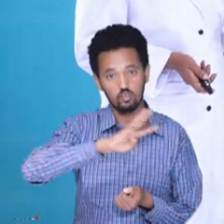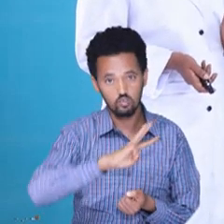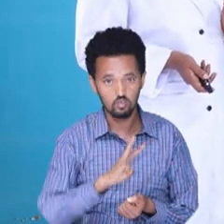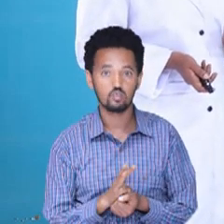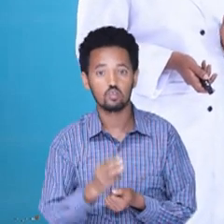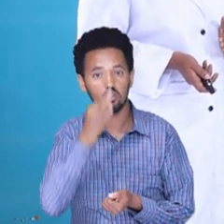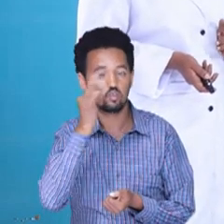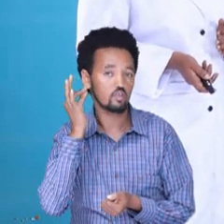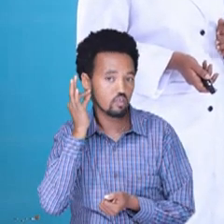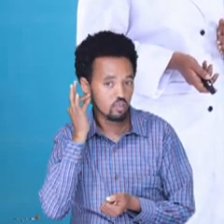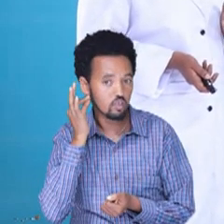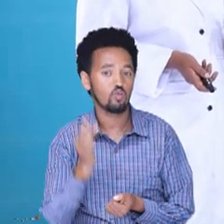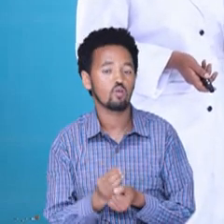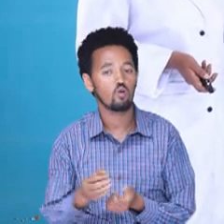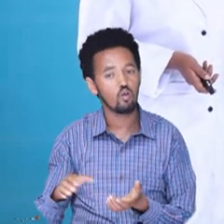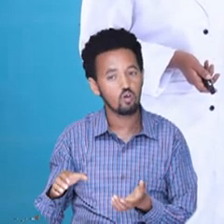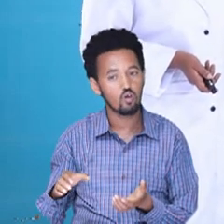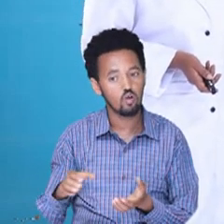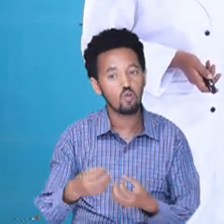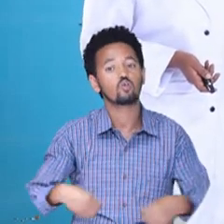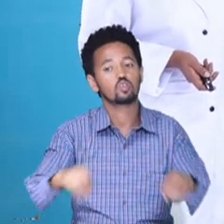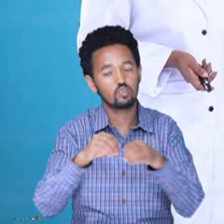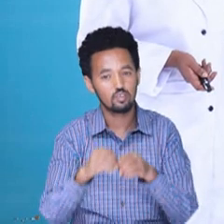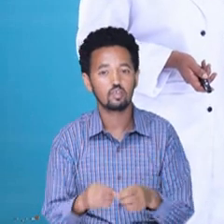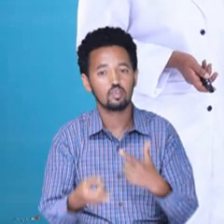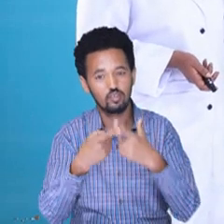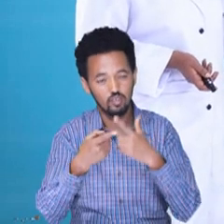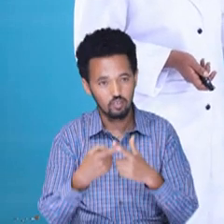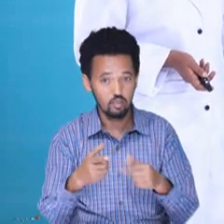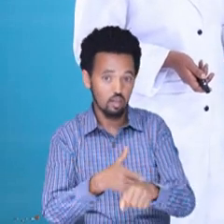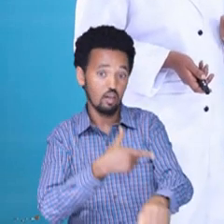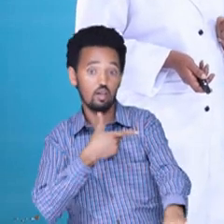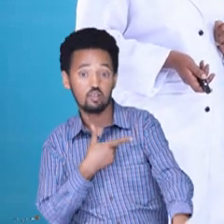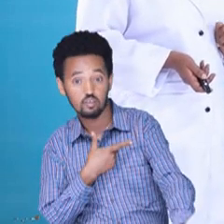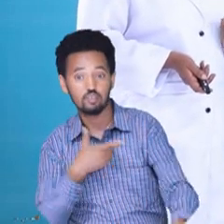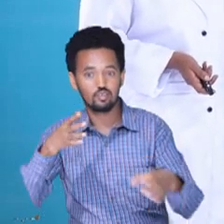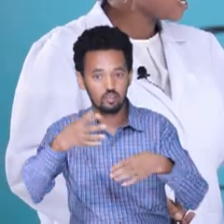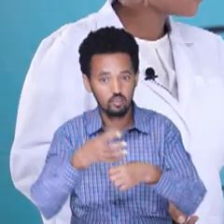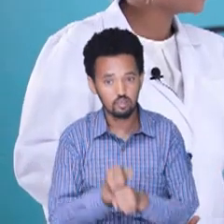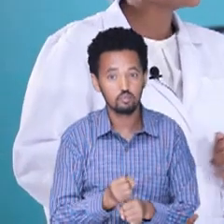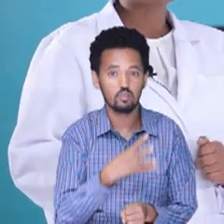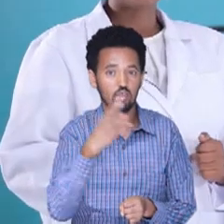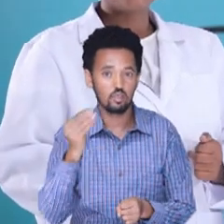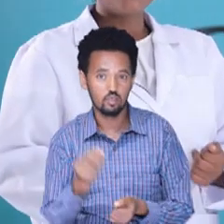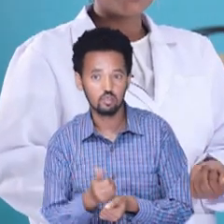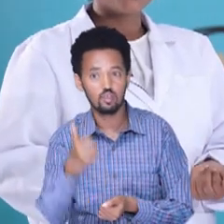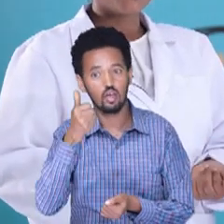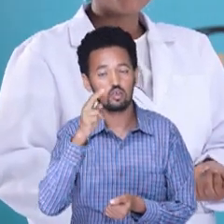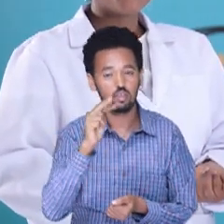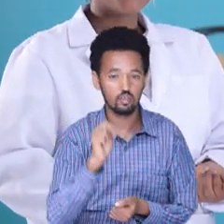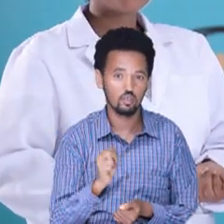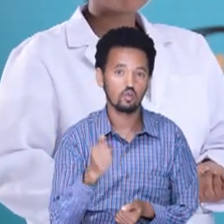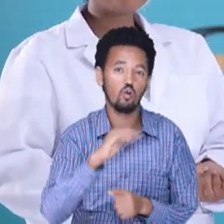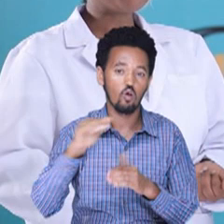This drainage system is the second largest in terms of catchment and annual